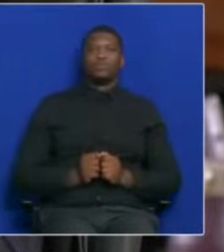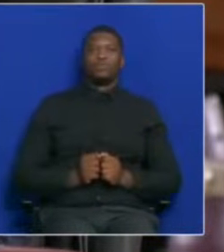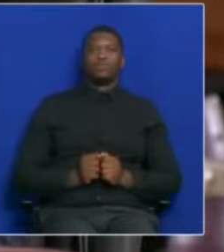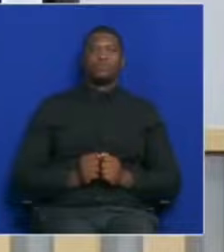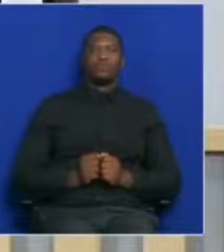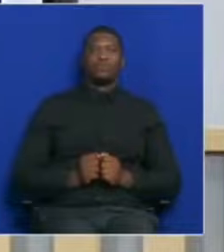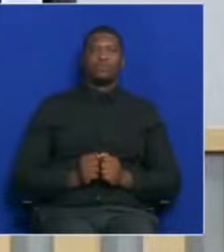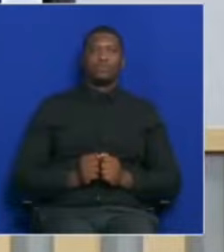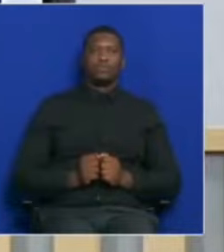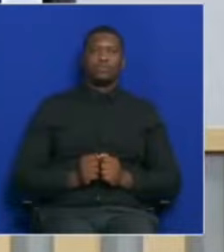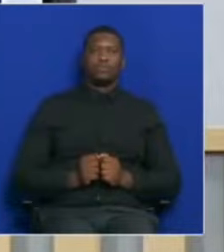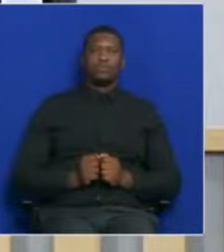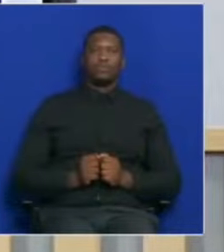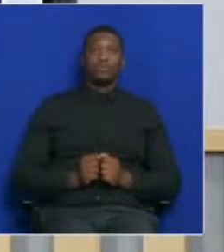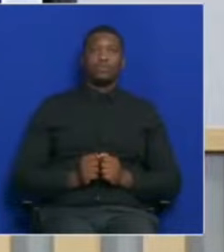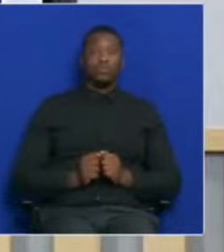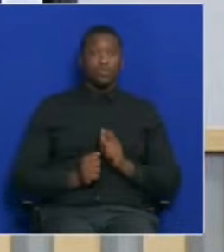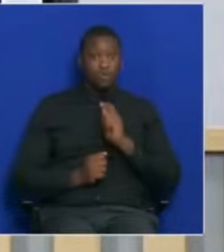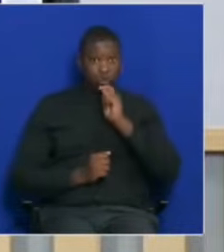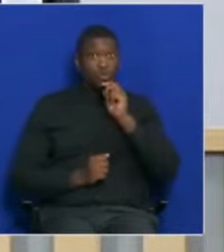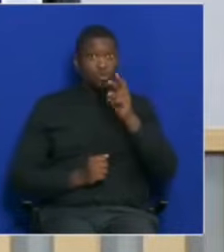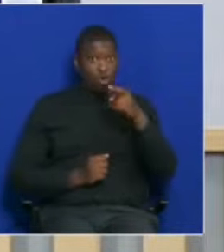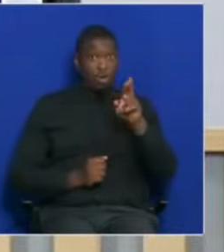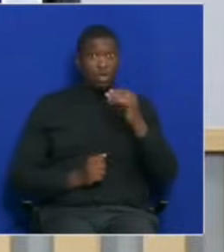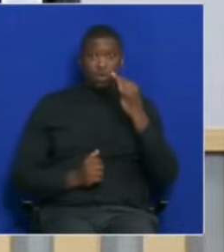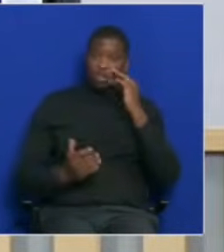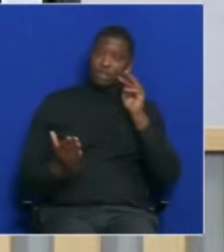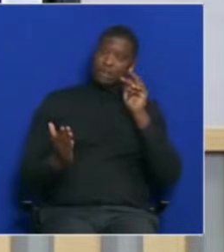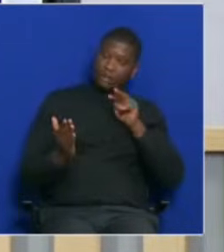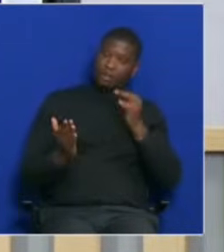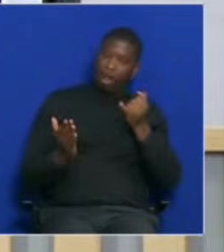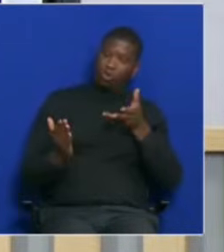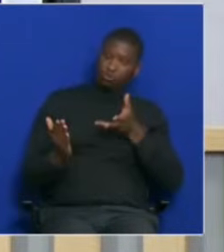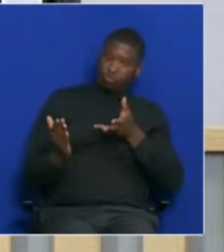It is correct that it looks like that way.